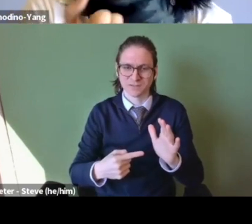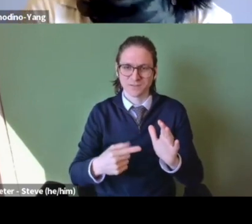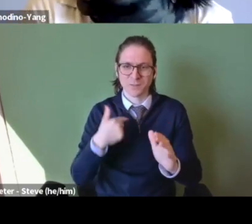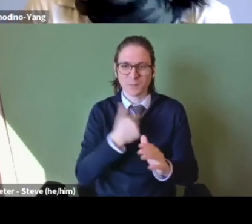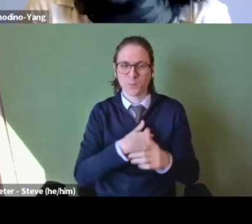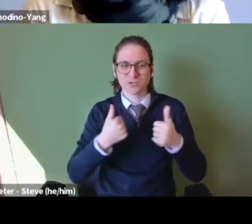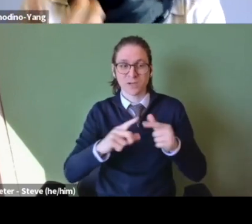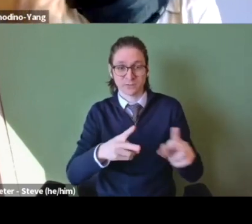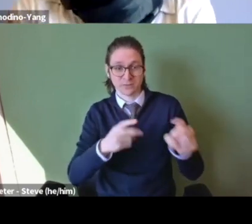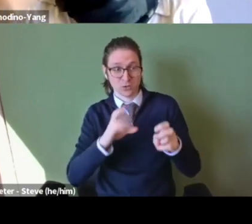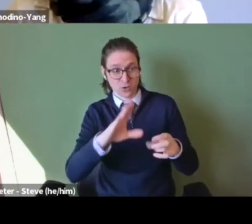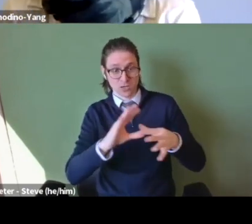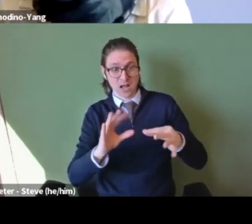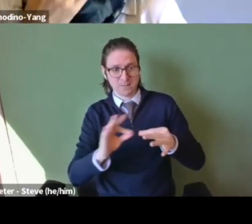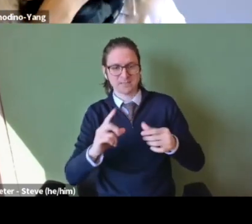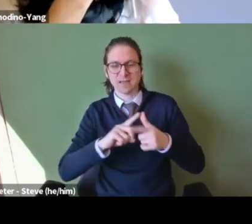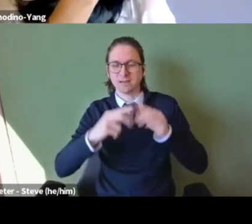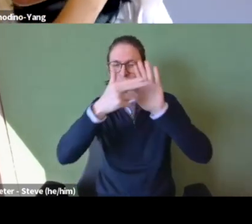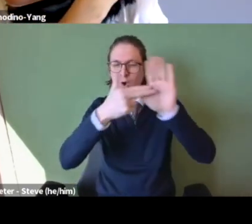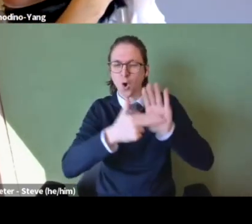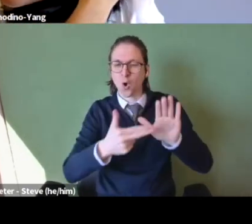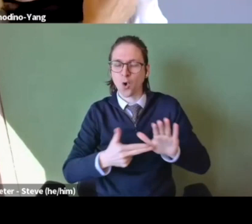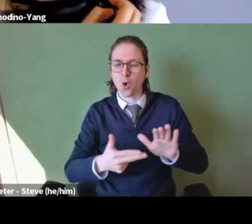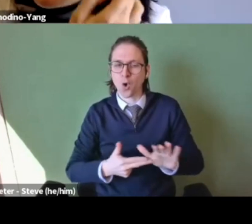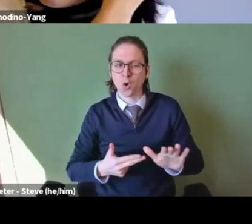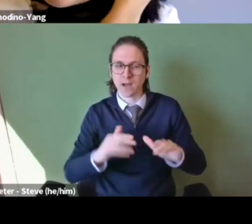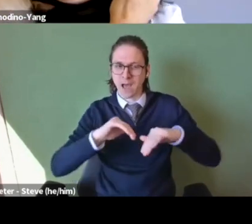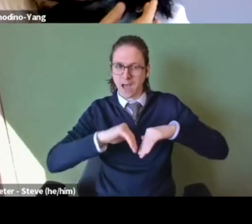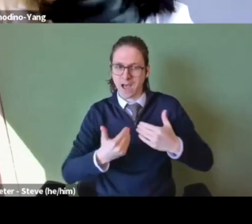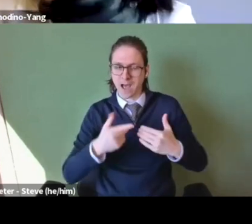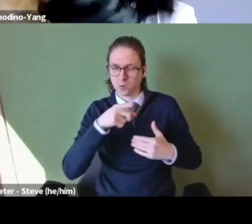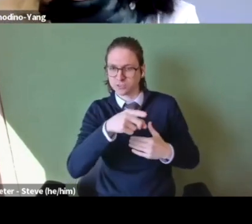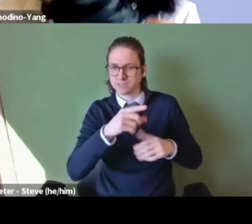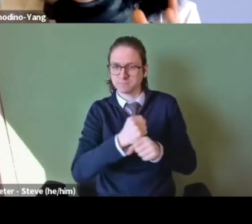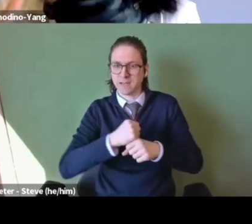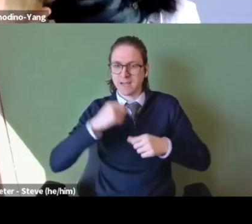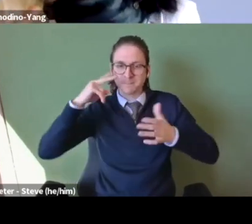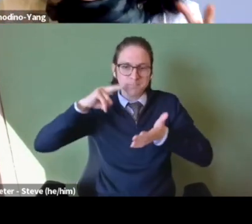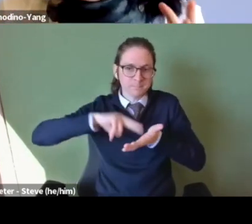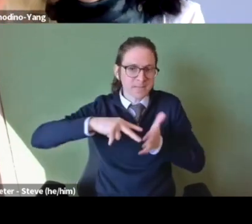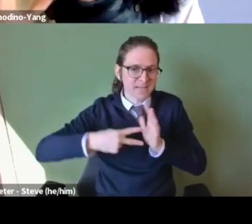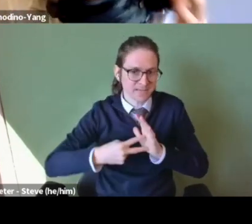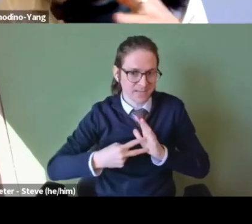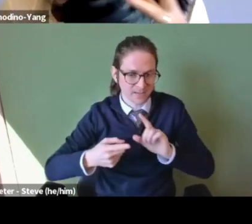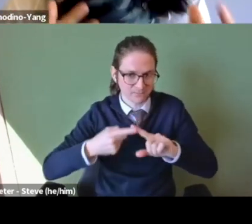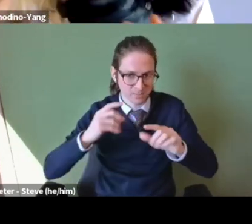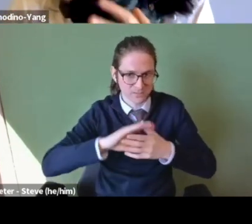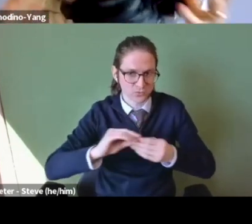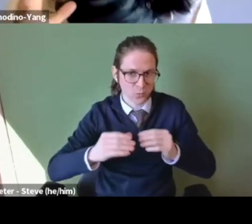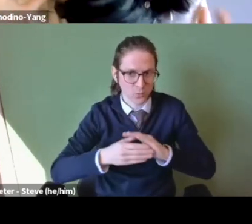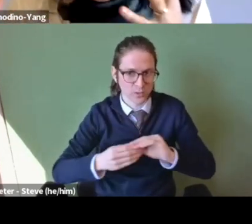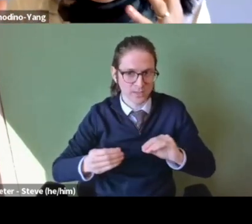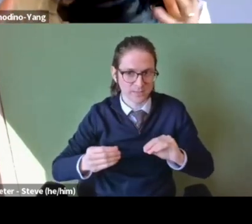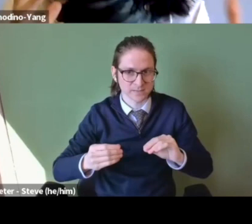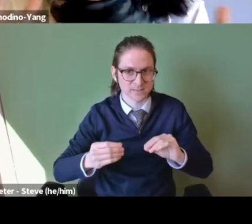of those stories that turns out to have this amazing predictive power for the ways that these networks are